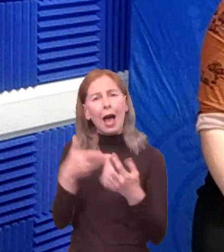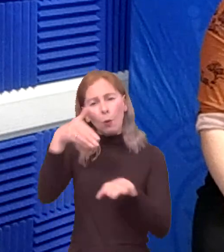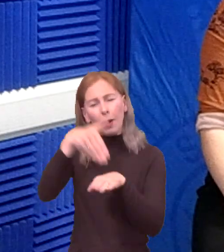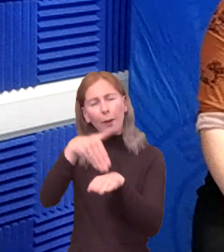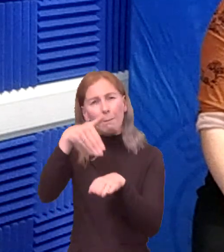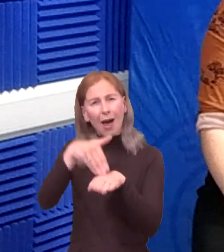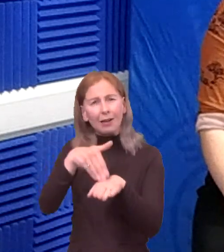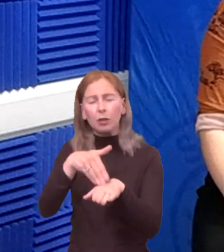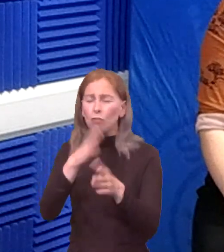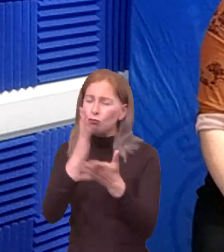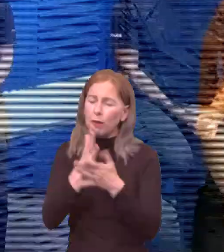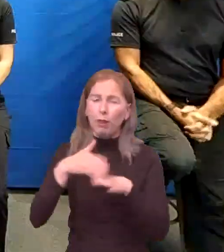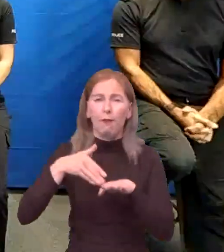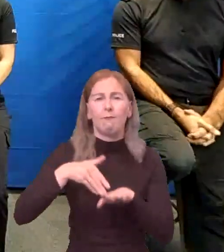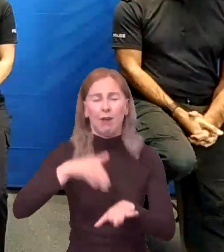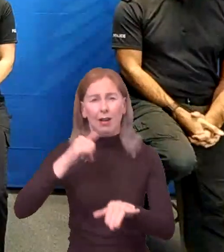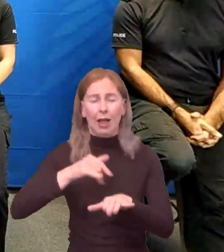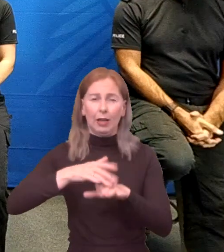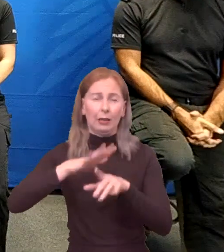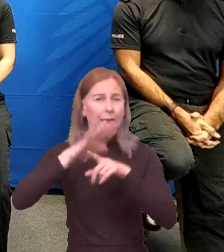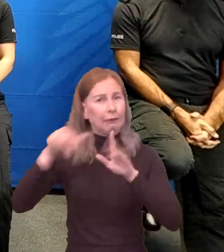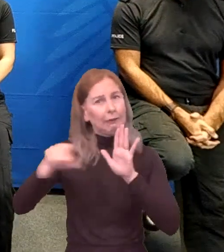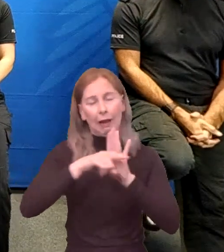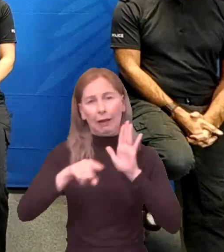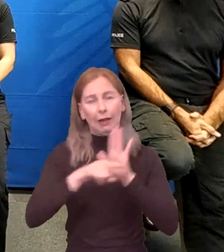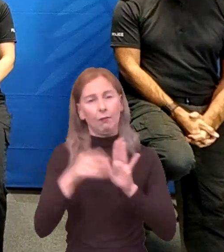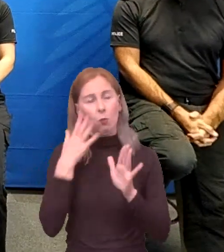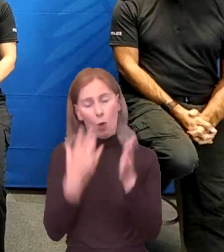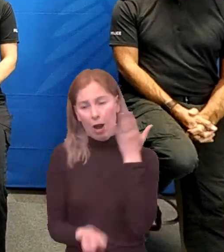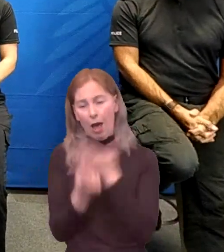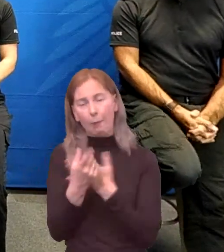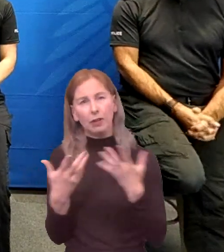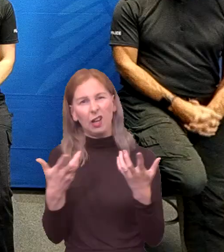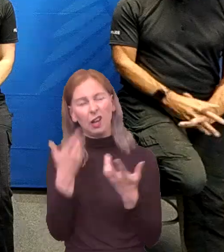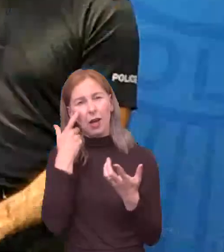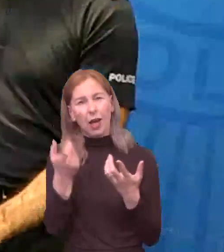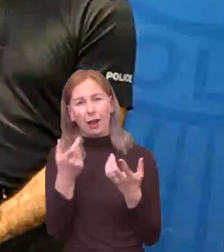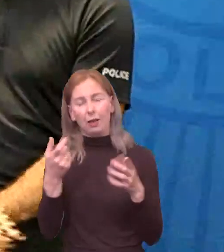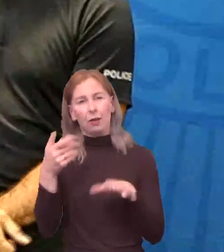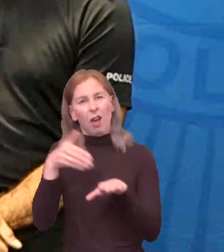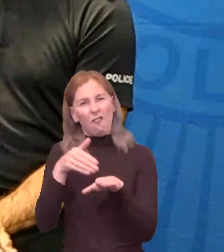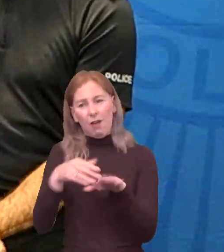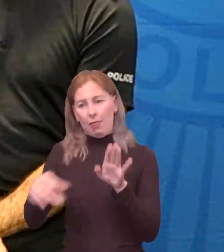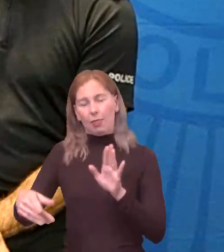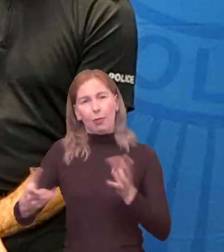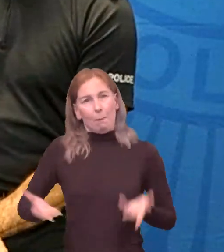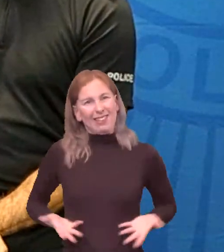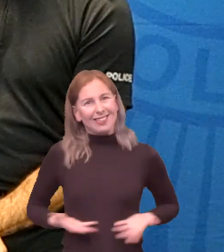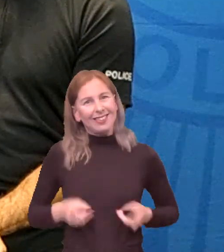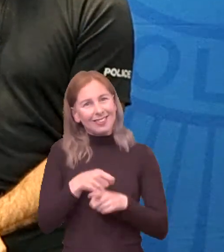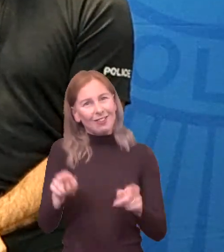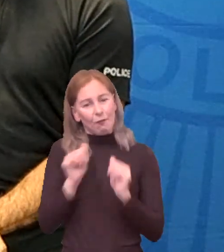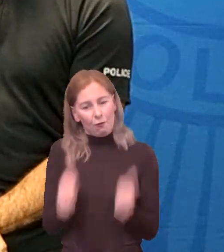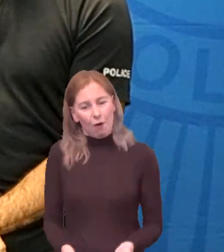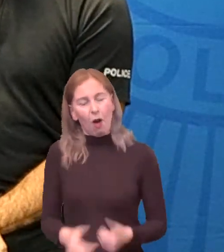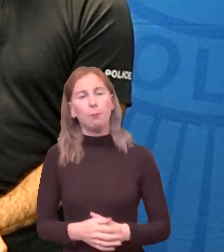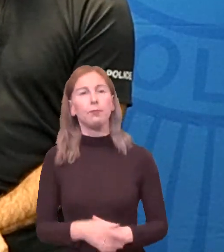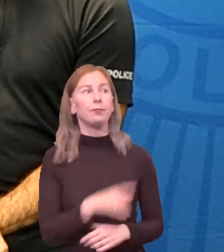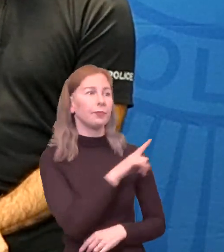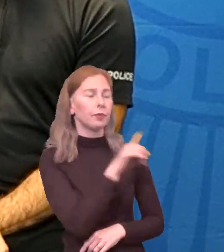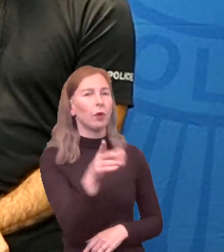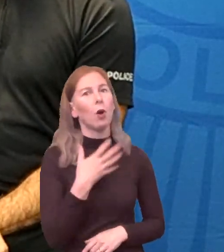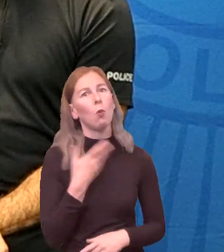most important thing to us. Mm-hmm. And just to echo that as well, if you feel that you haven't received the service that you should